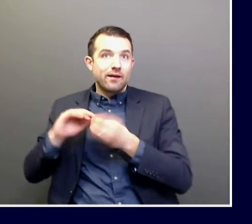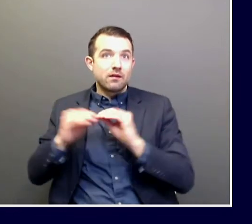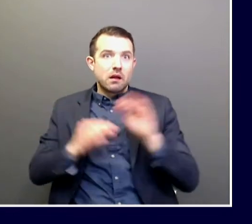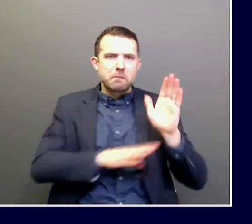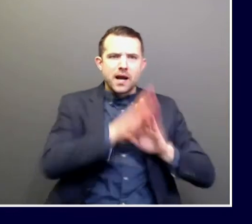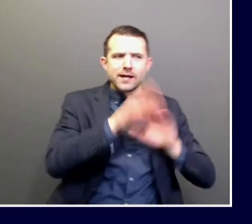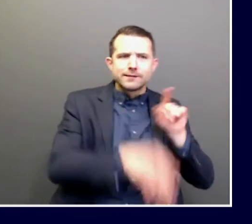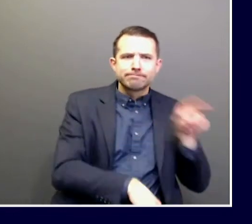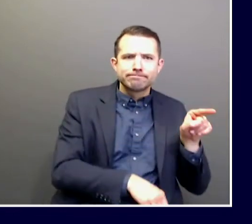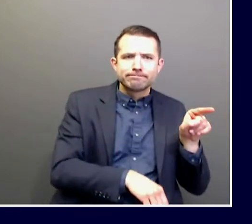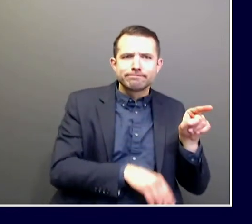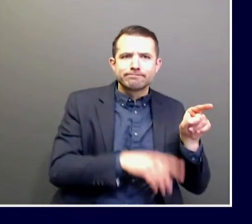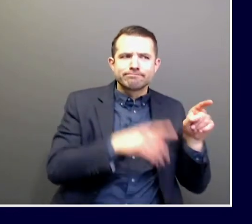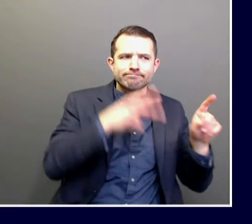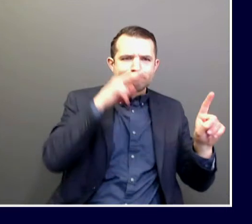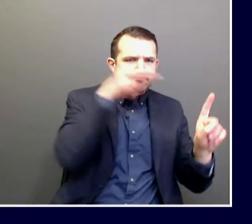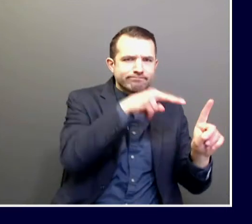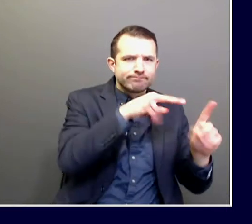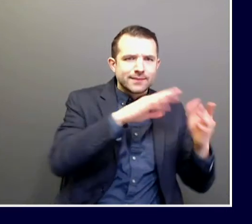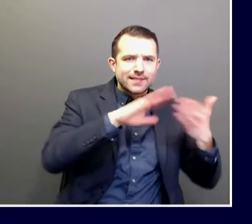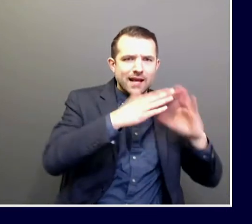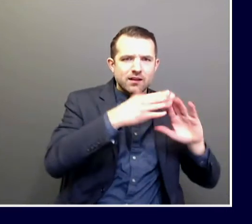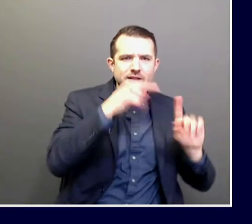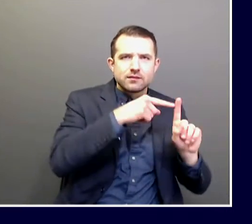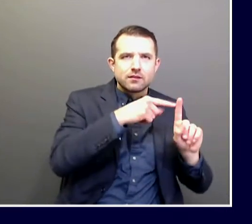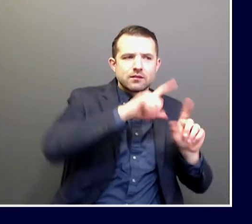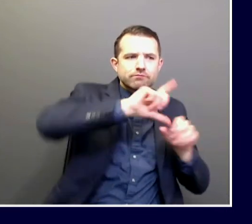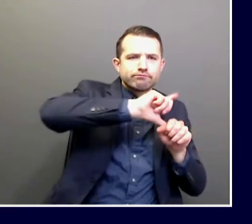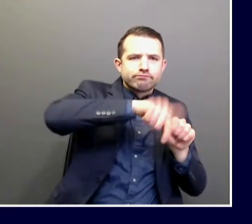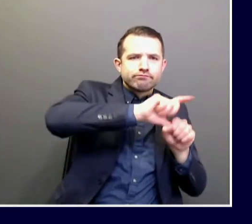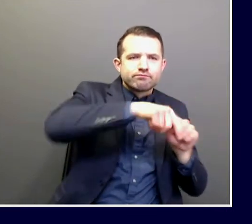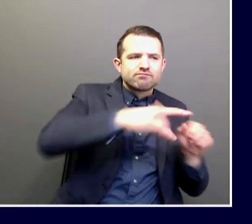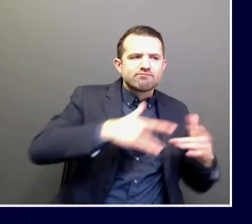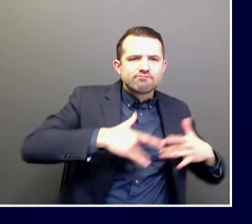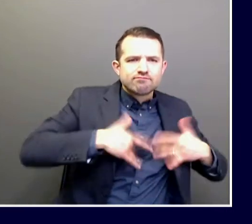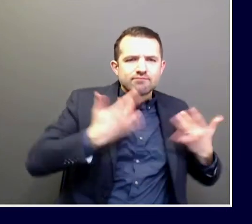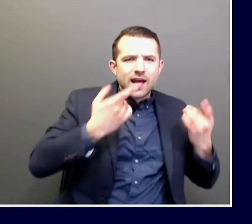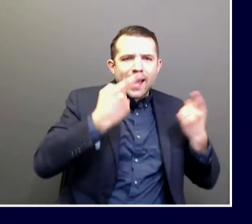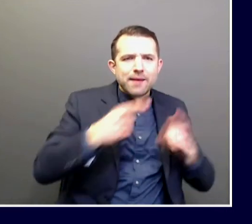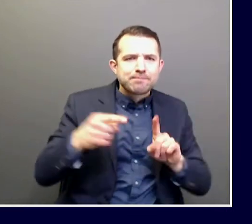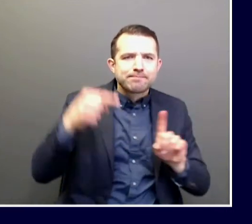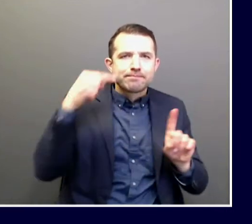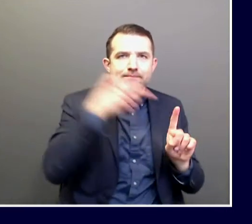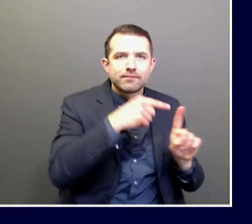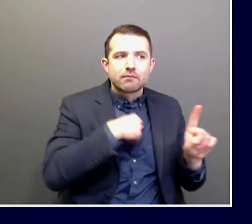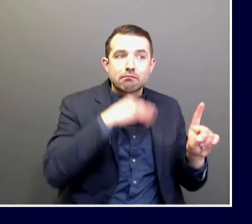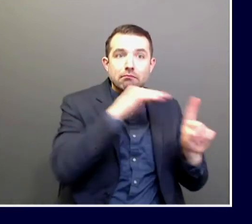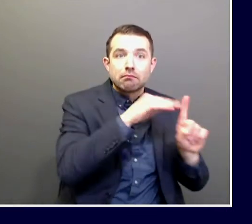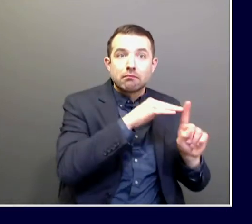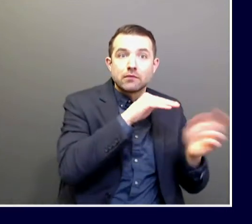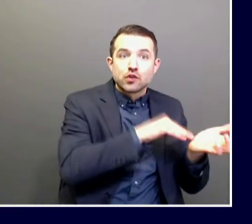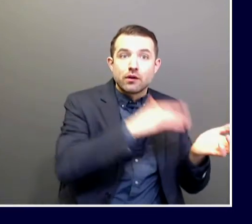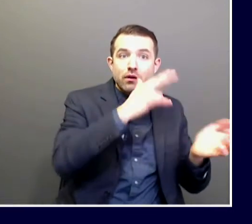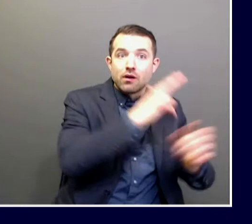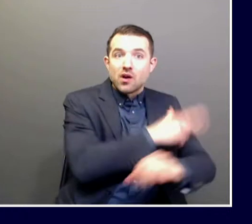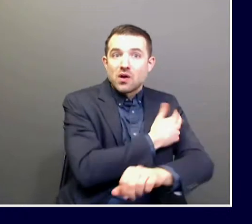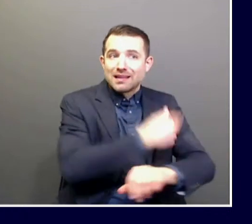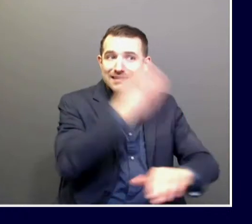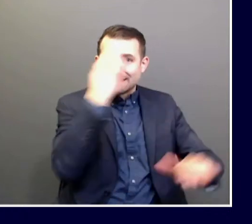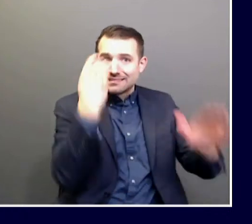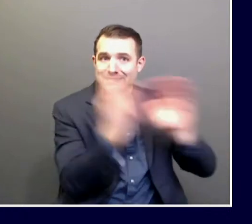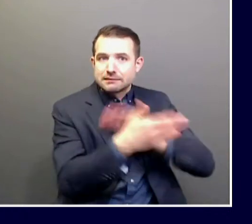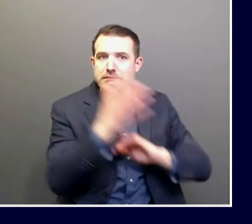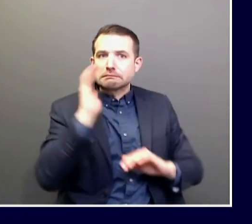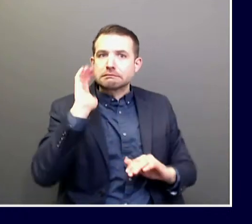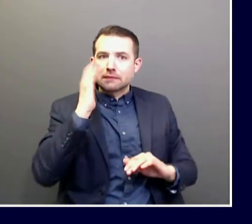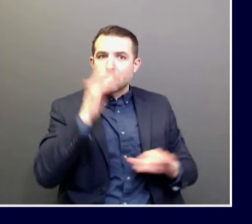the data to see if we need to alert hospitals and providers in the area that someone who comes in with symptoms of COVID may have a higher